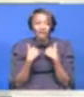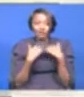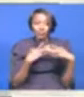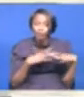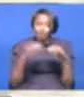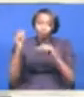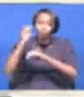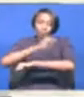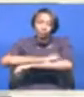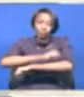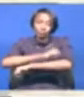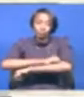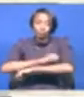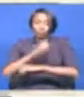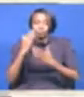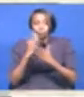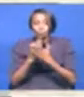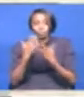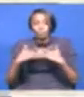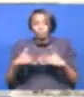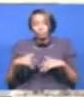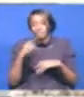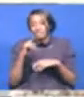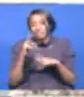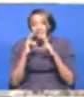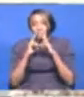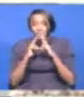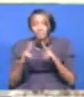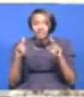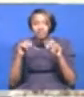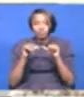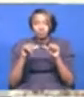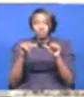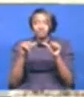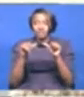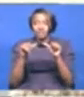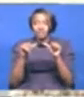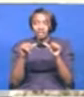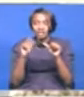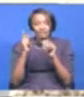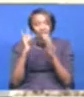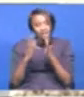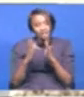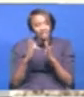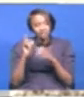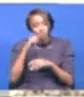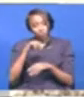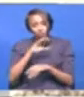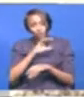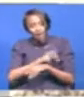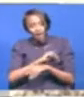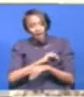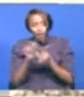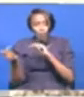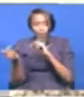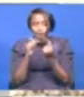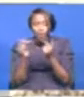The clarion call among Kenyans is for peace to prevail. Kwa hivyo naomba wa Kenya tuwe watulivu, tusifanye vurugu,